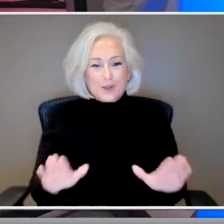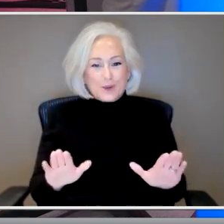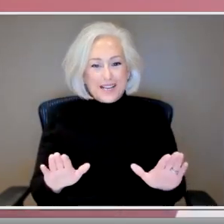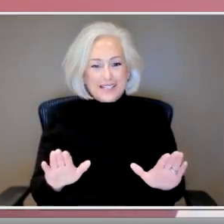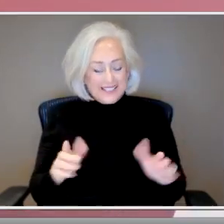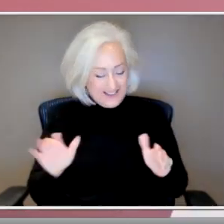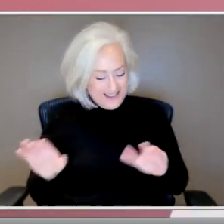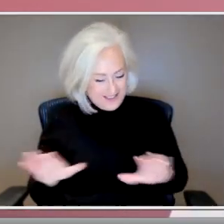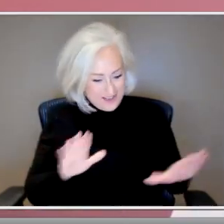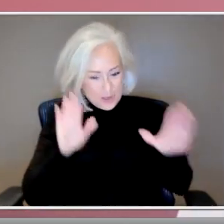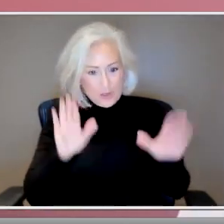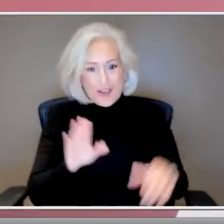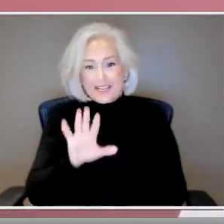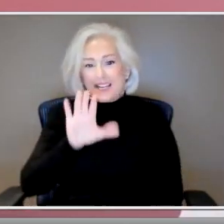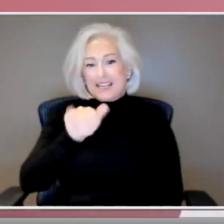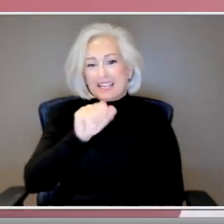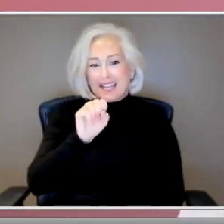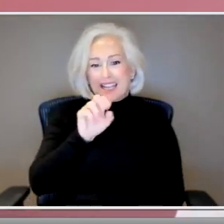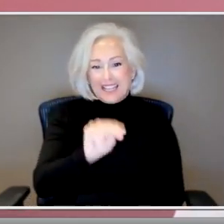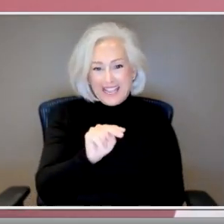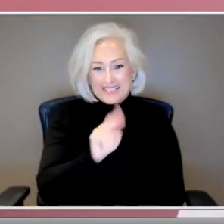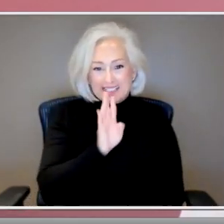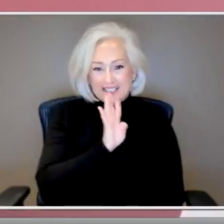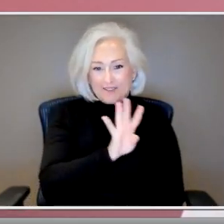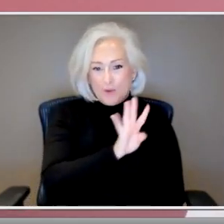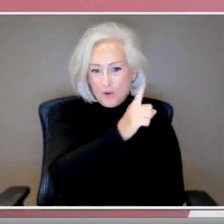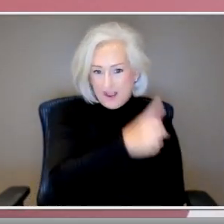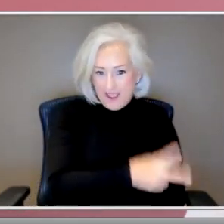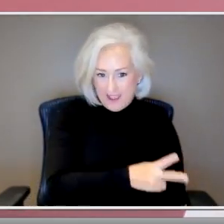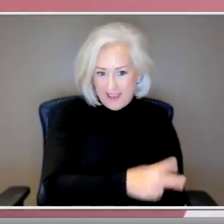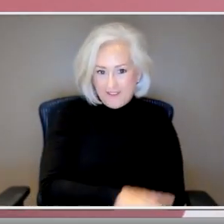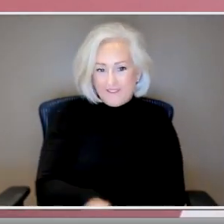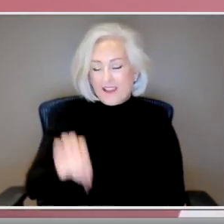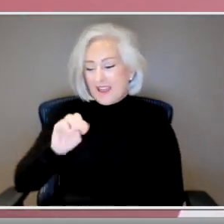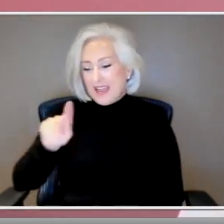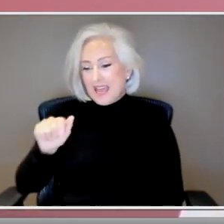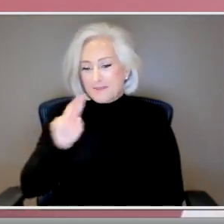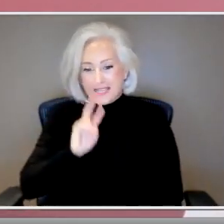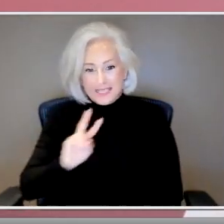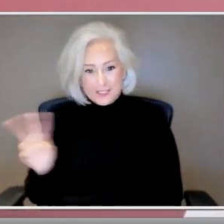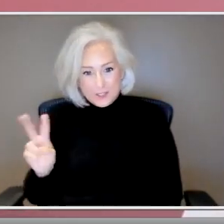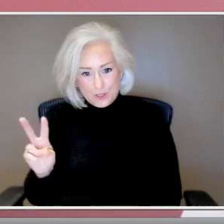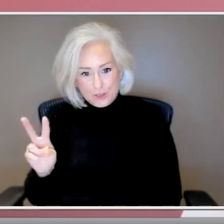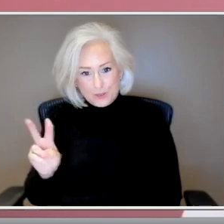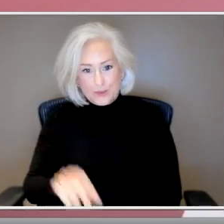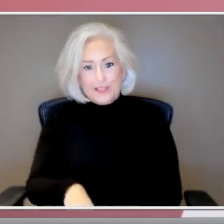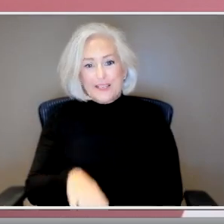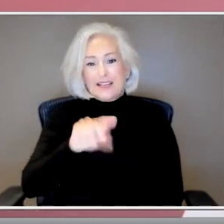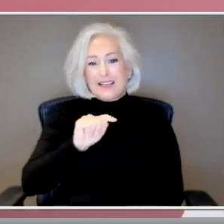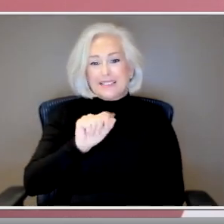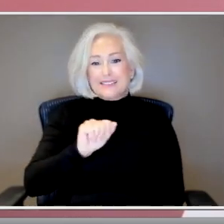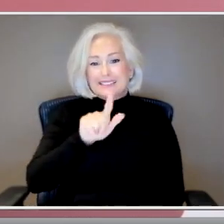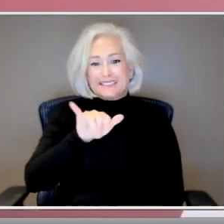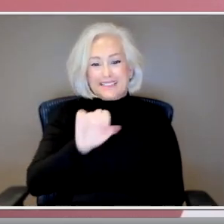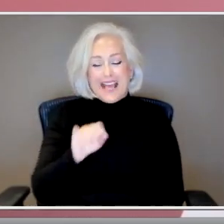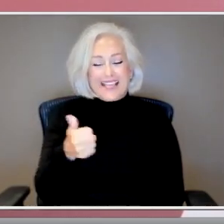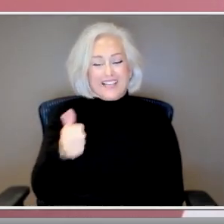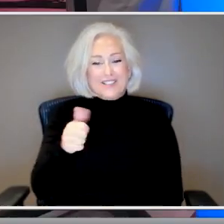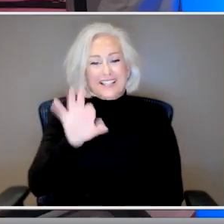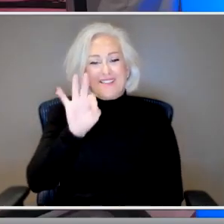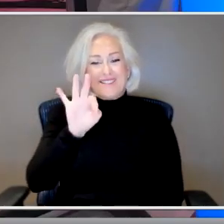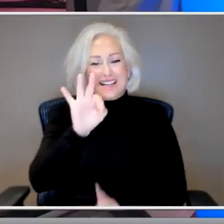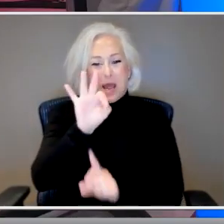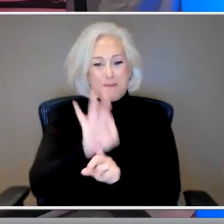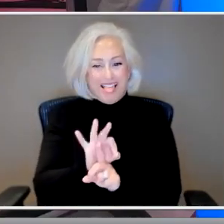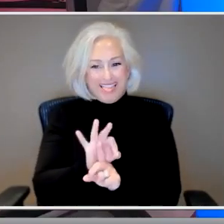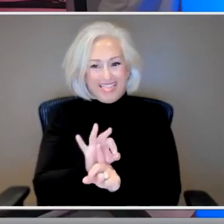is 4.5 and Emma is almost 2 in January. And you have a And third. then we have Tally, who is almost 9 months. So you have 3